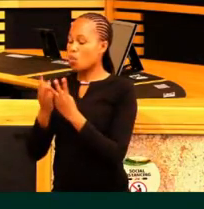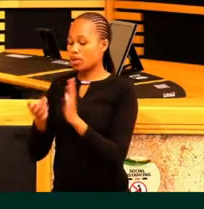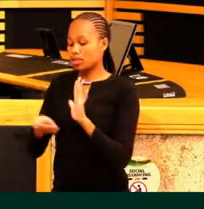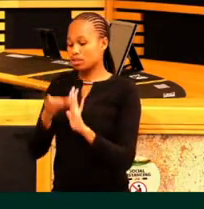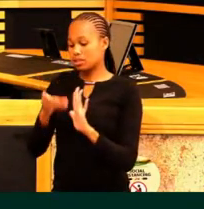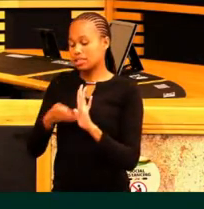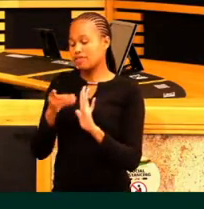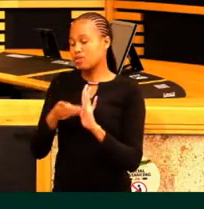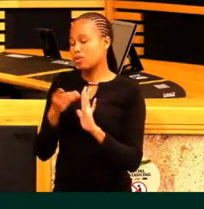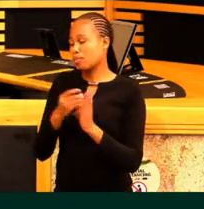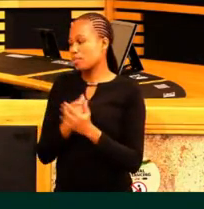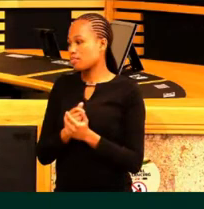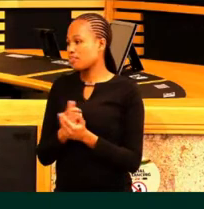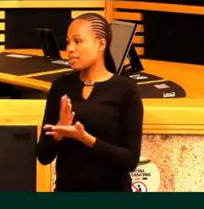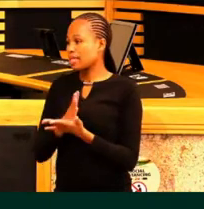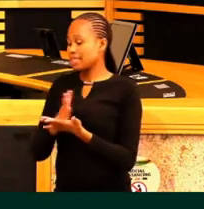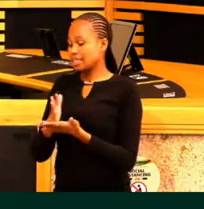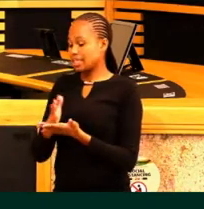states